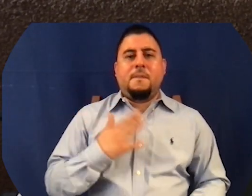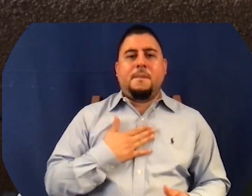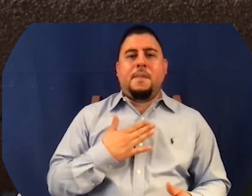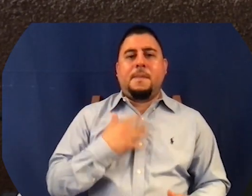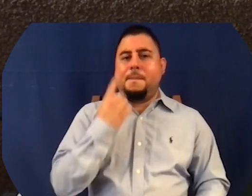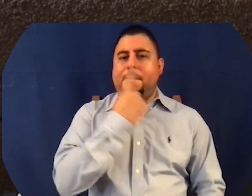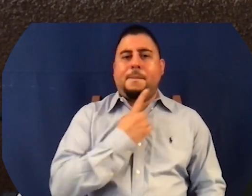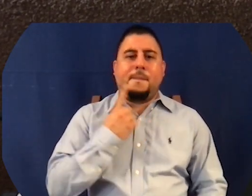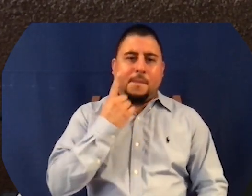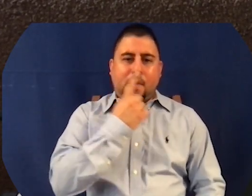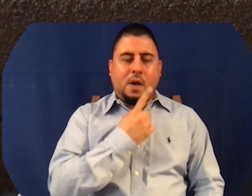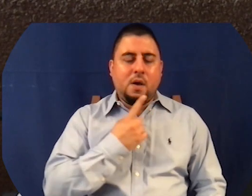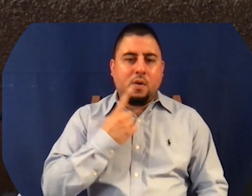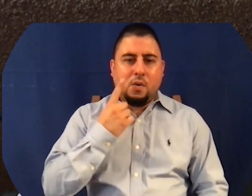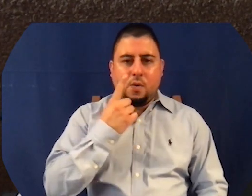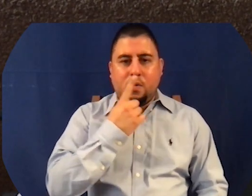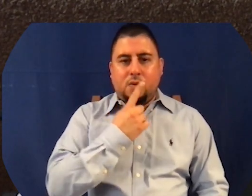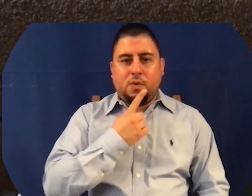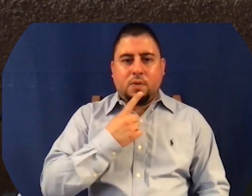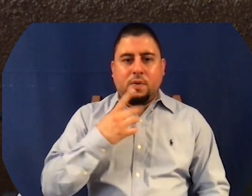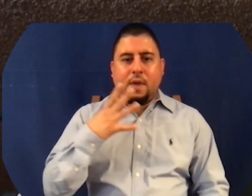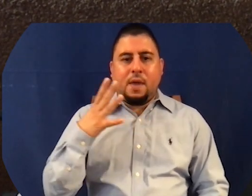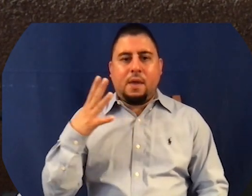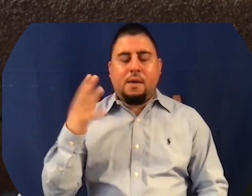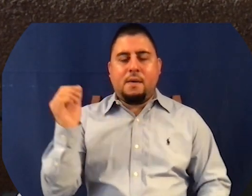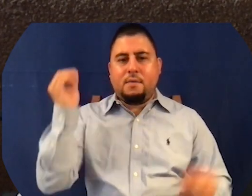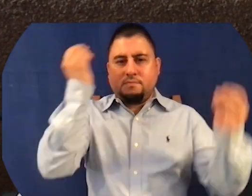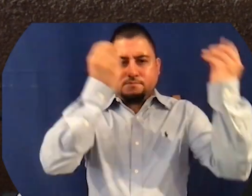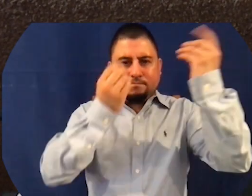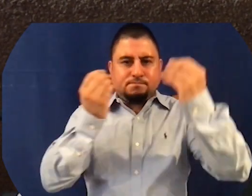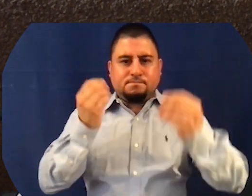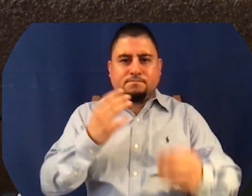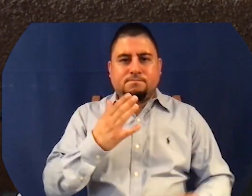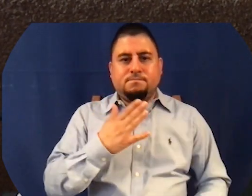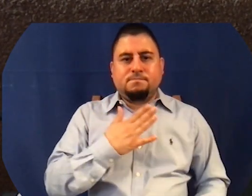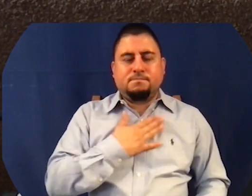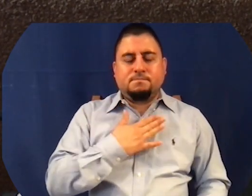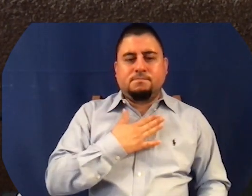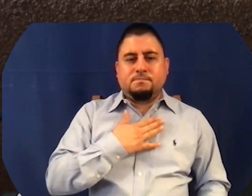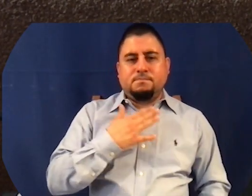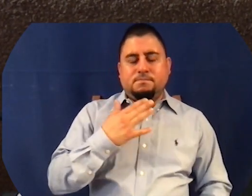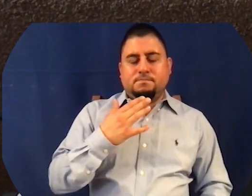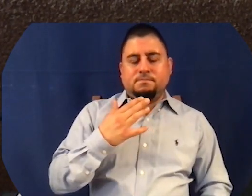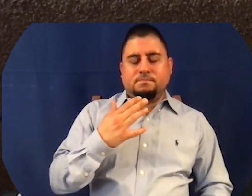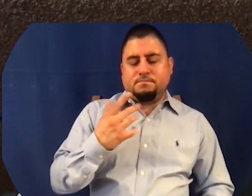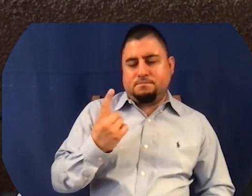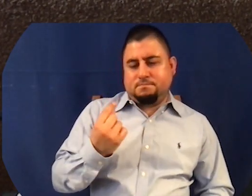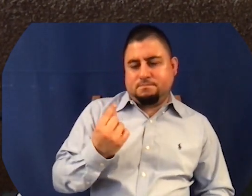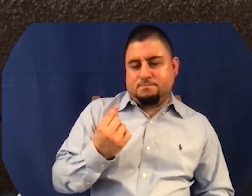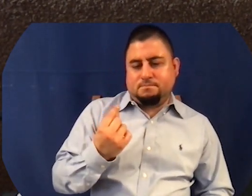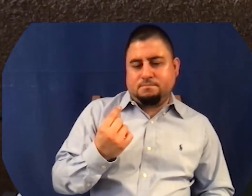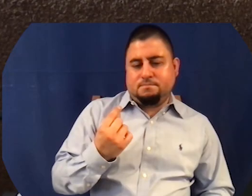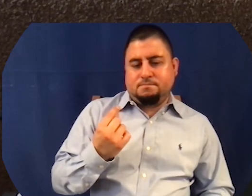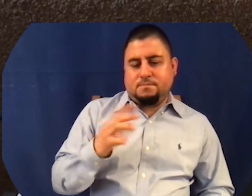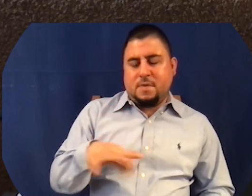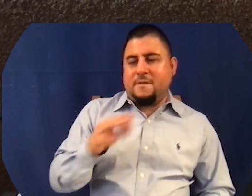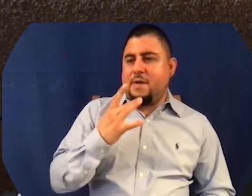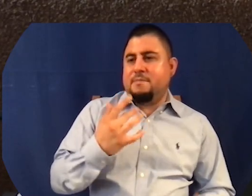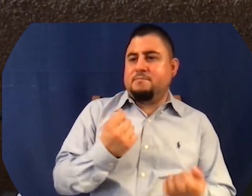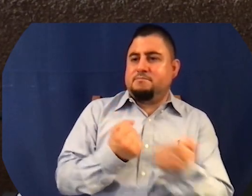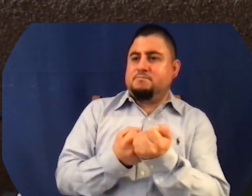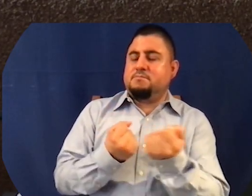my mouth and the thought of my heart find